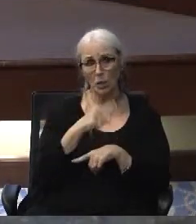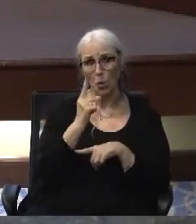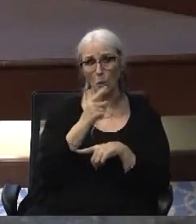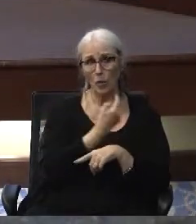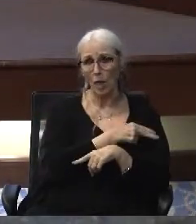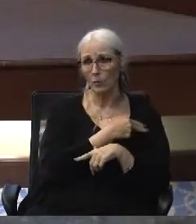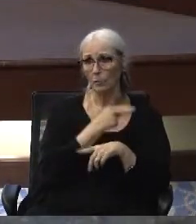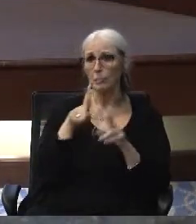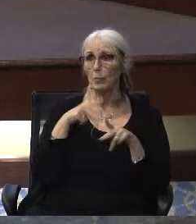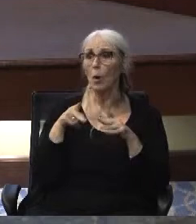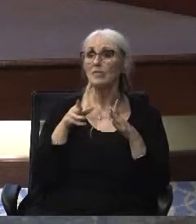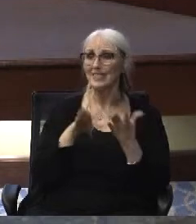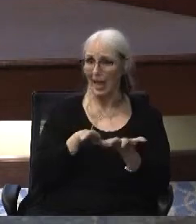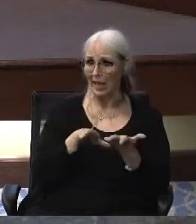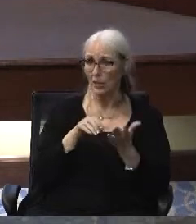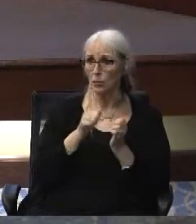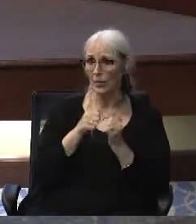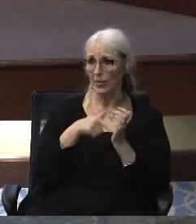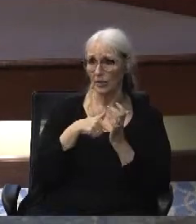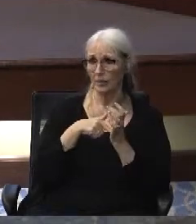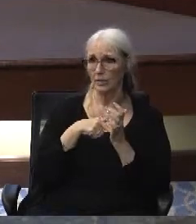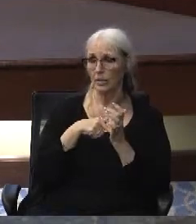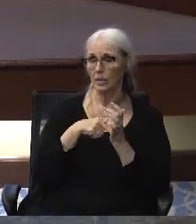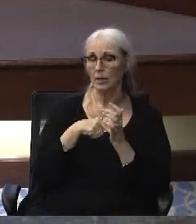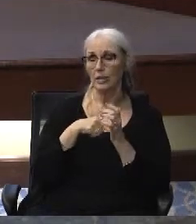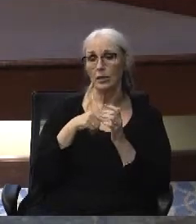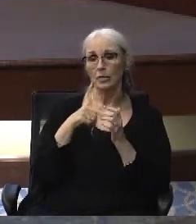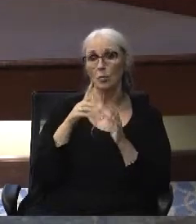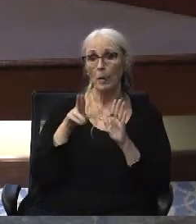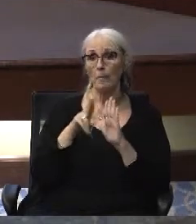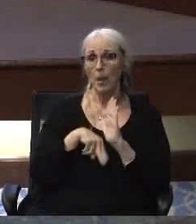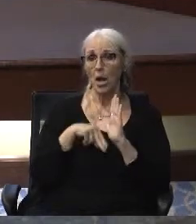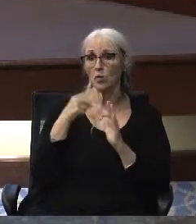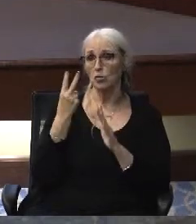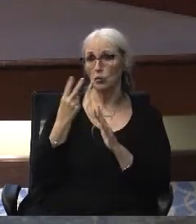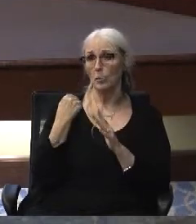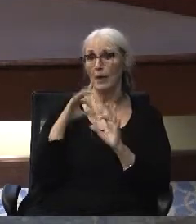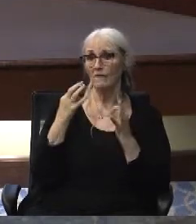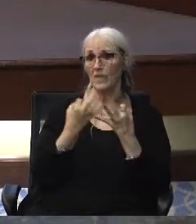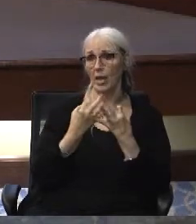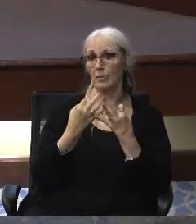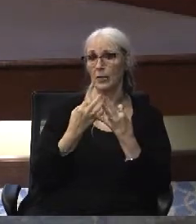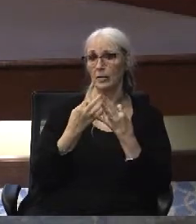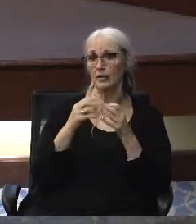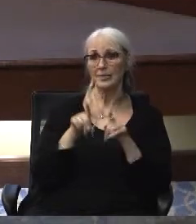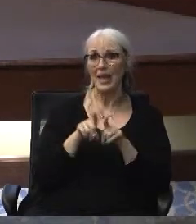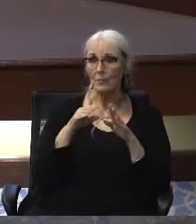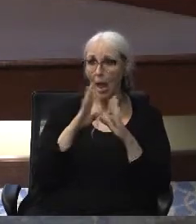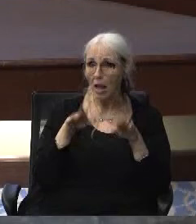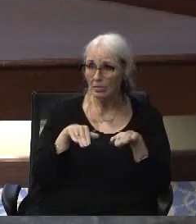dying. You know, we unfortunately buried 2 of my family members on Saturday, same